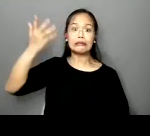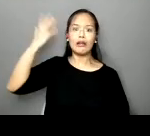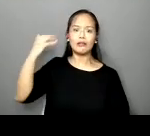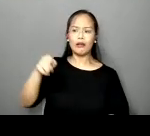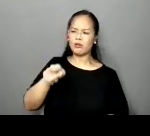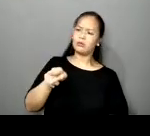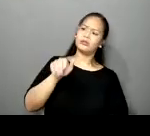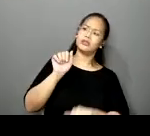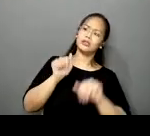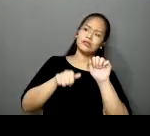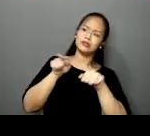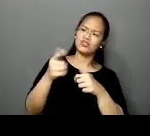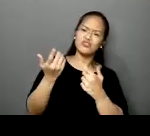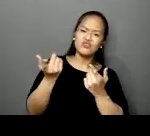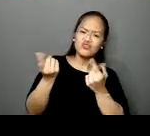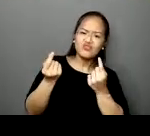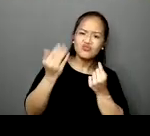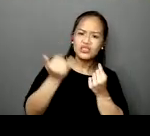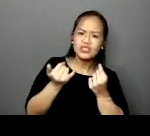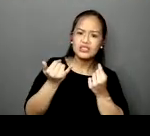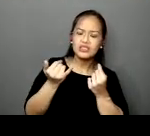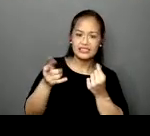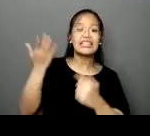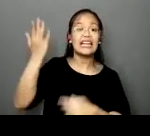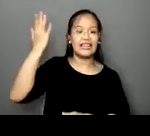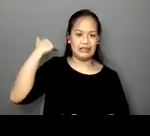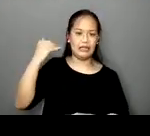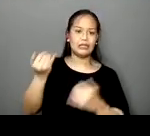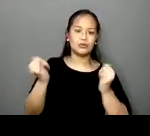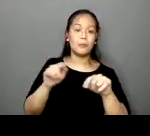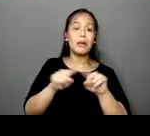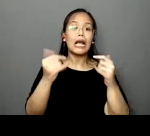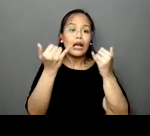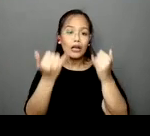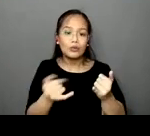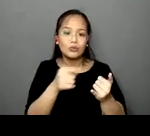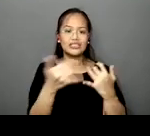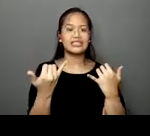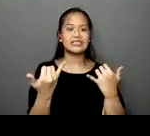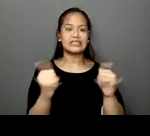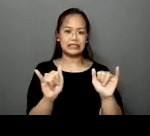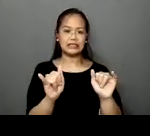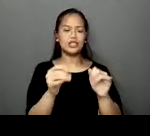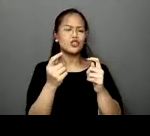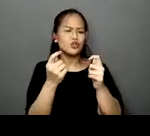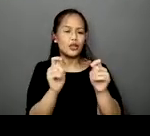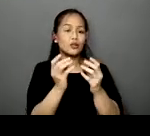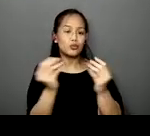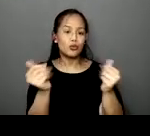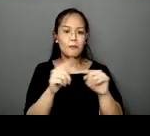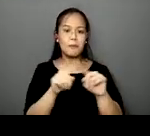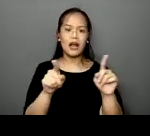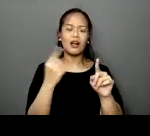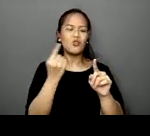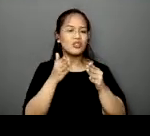questionable practices. And while it may seem that now they are addressing it, the question still stands. And the only real way to tell if